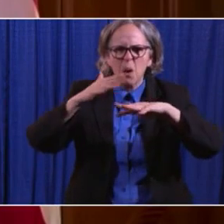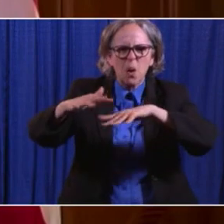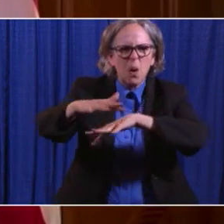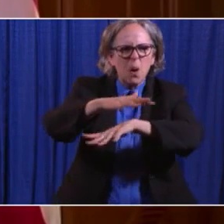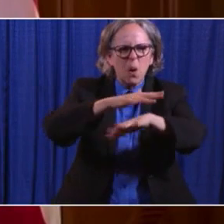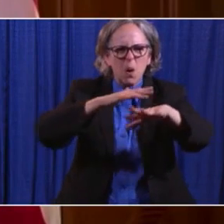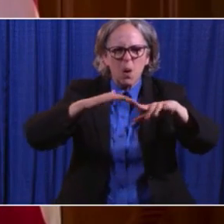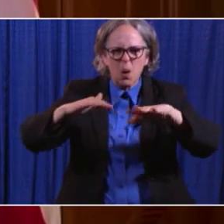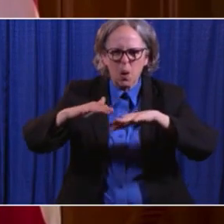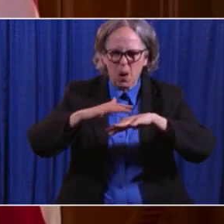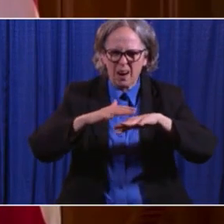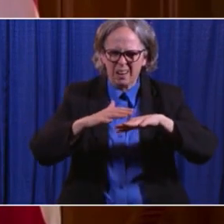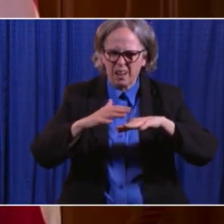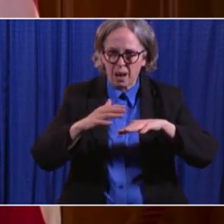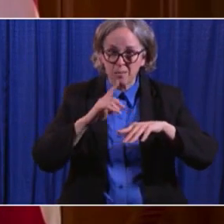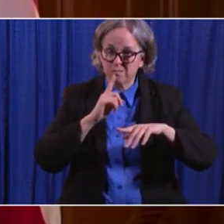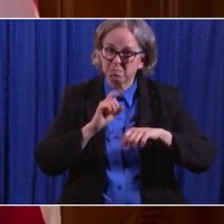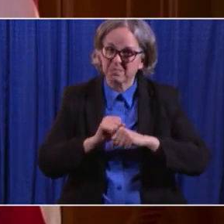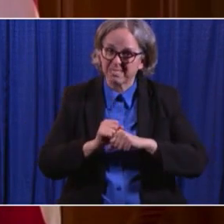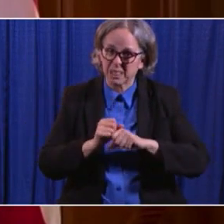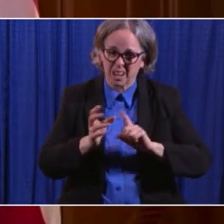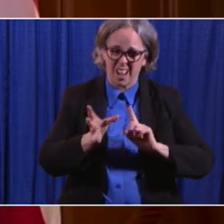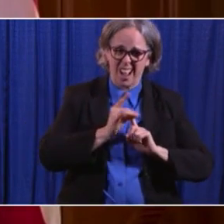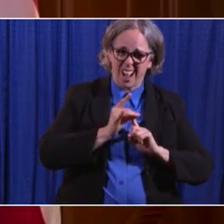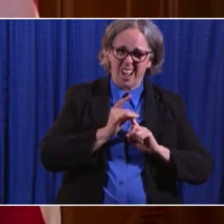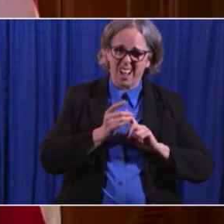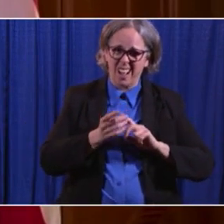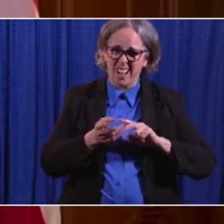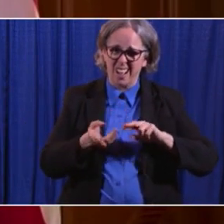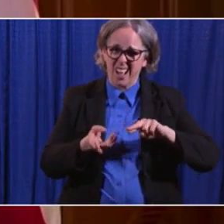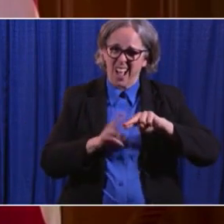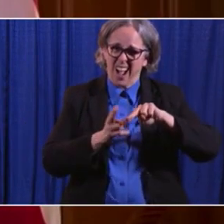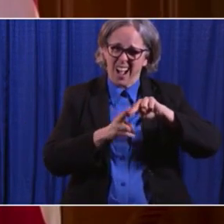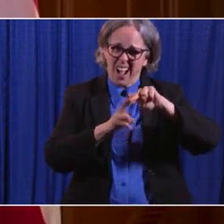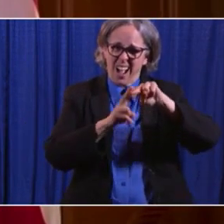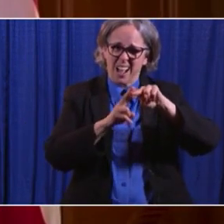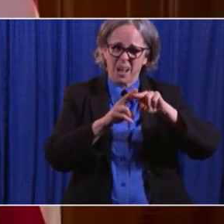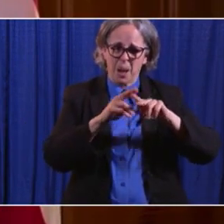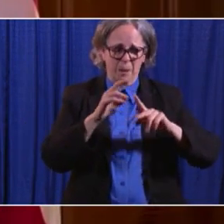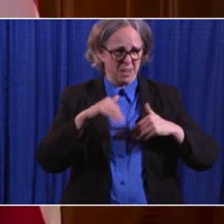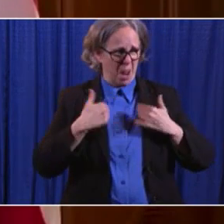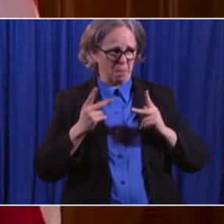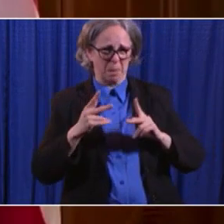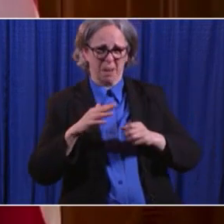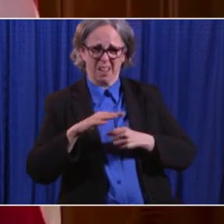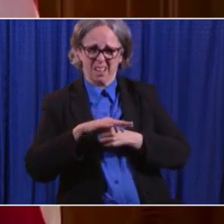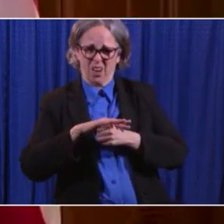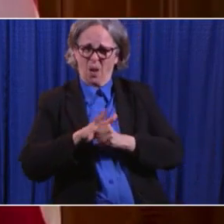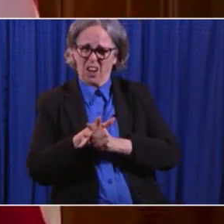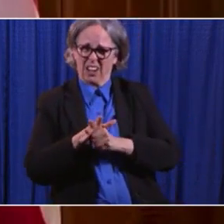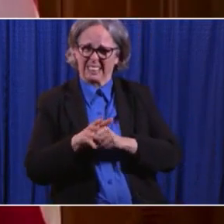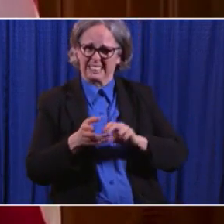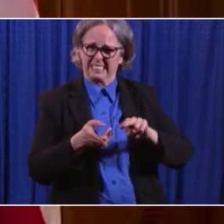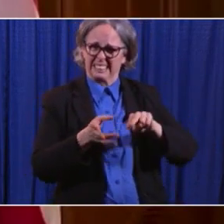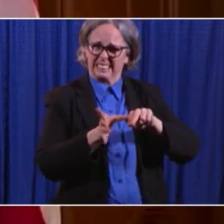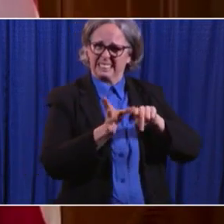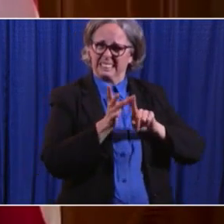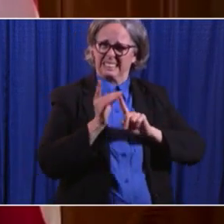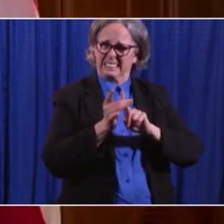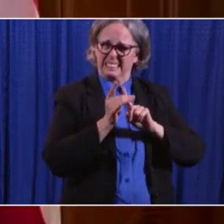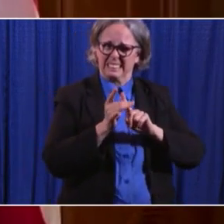in the number of young people who have it and the number of young people who are ending up in hospitals. So it's not